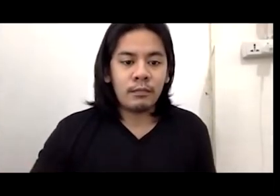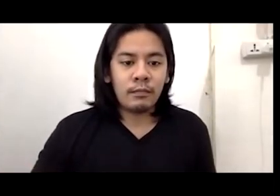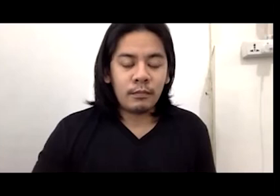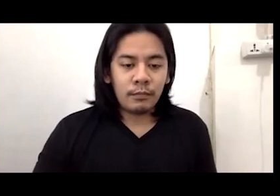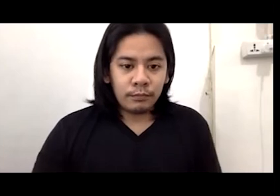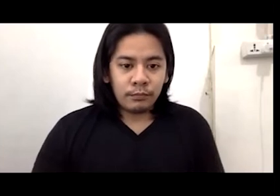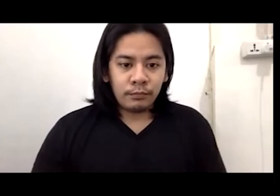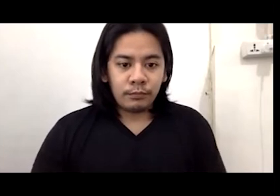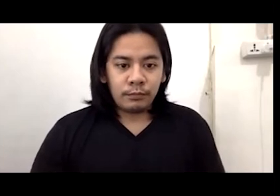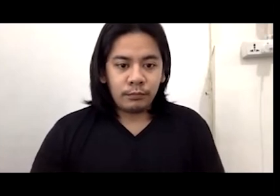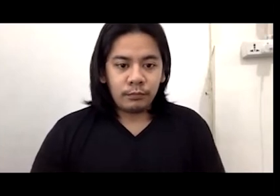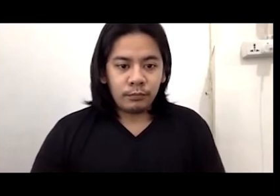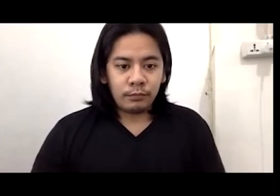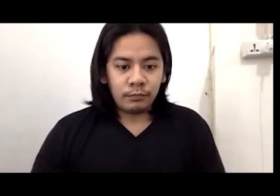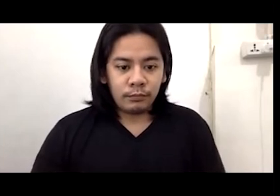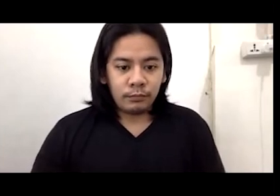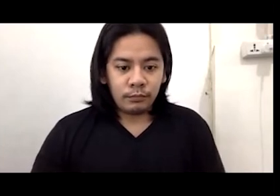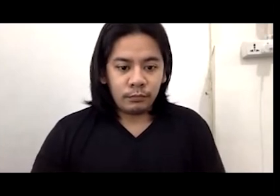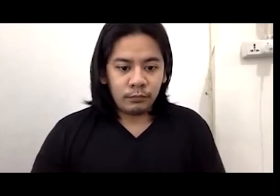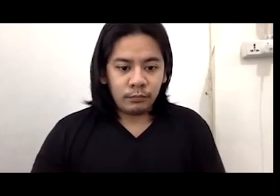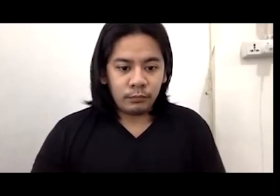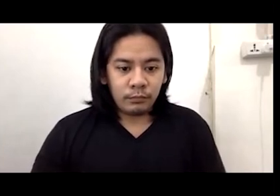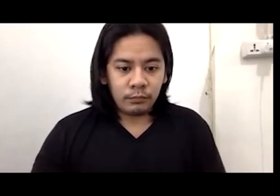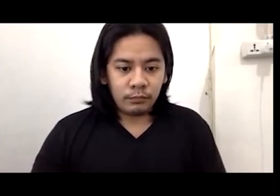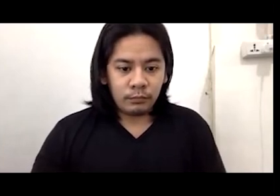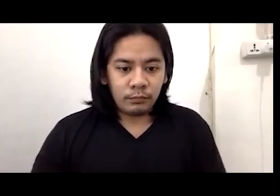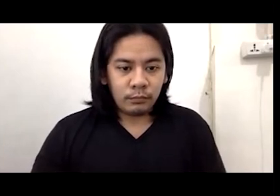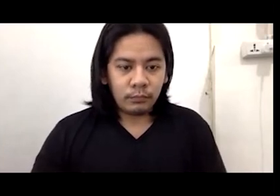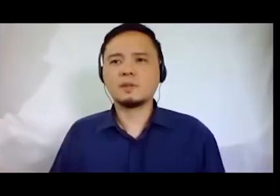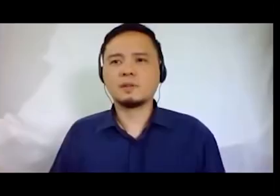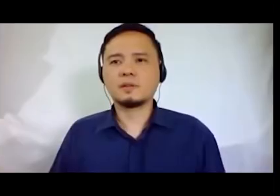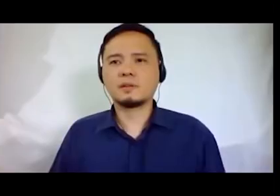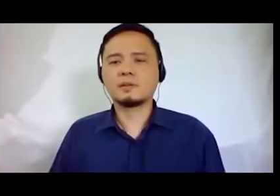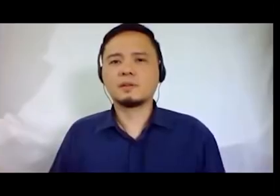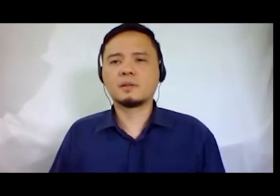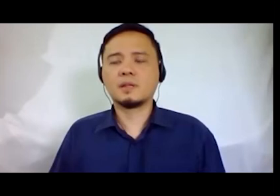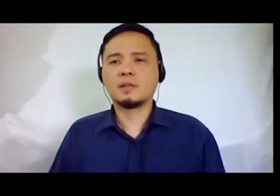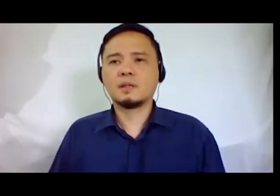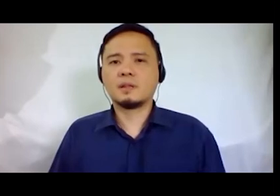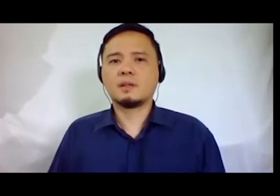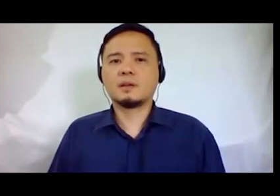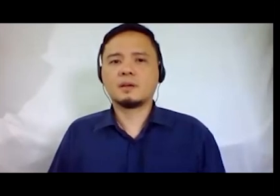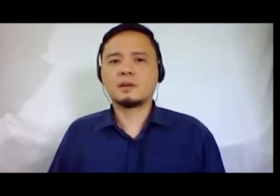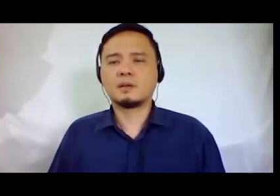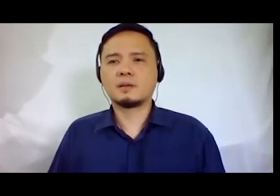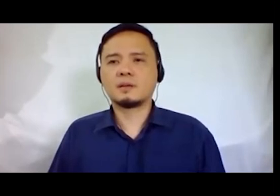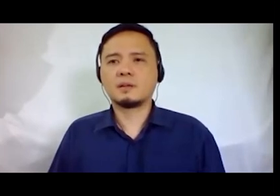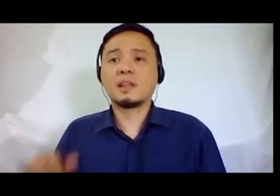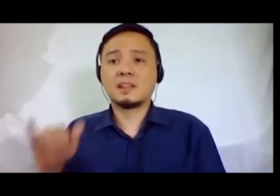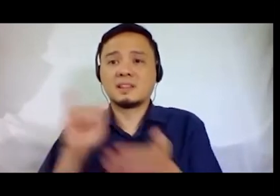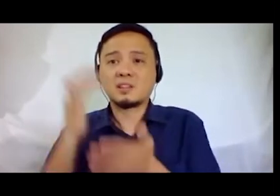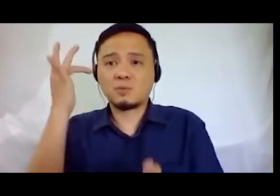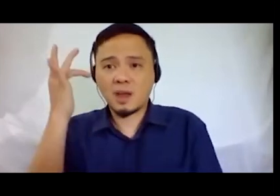put that in the note. Yeah. So that's why I think it's better to use the translation son slash daughter.